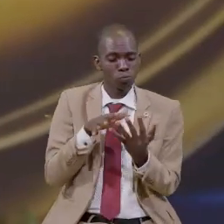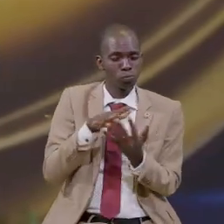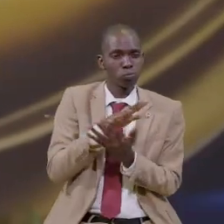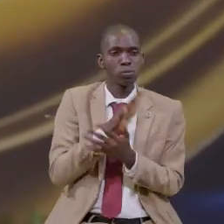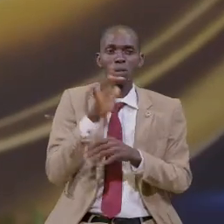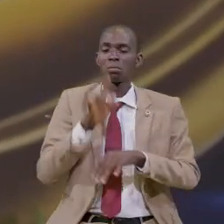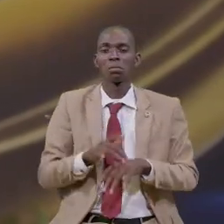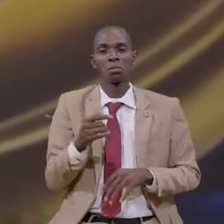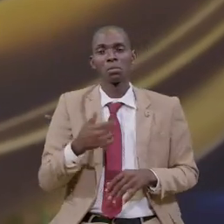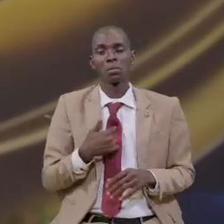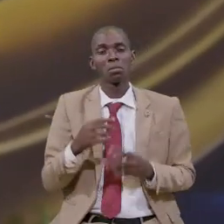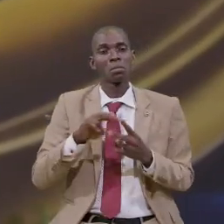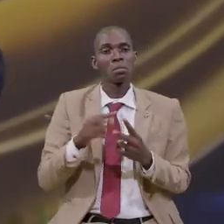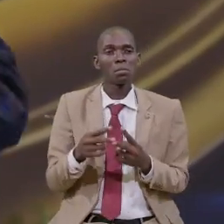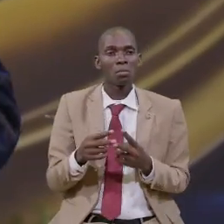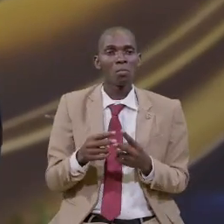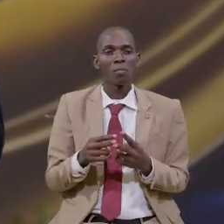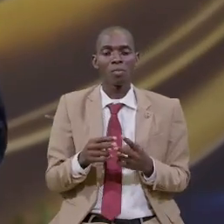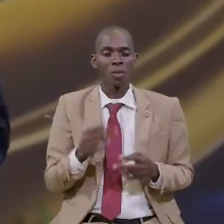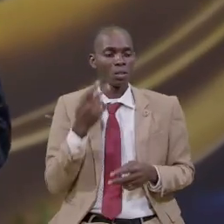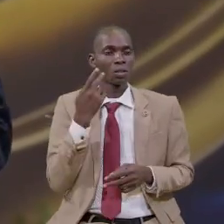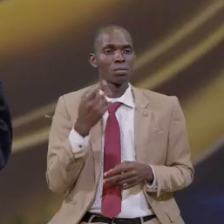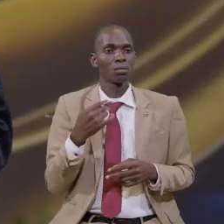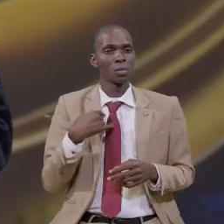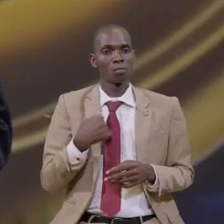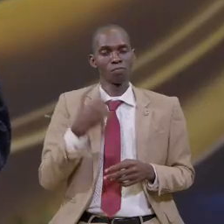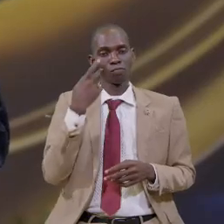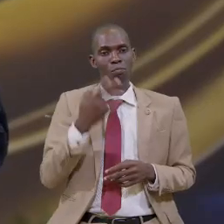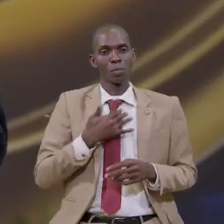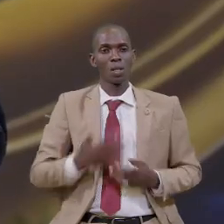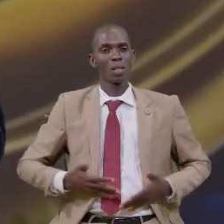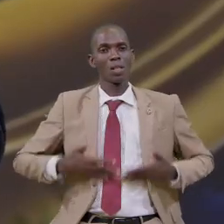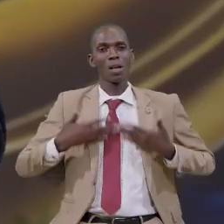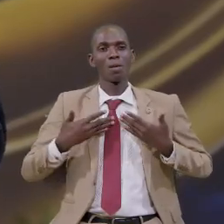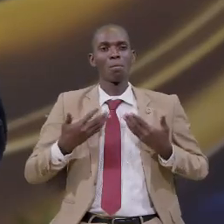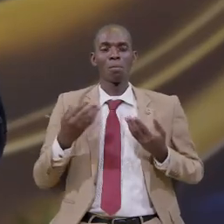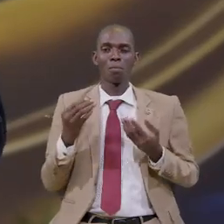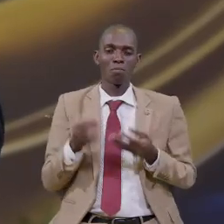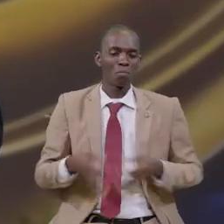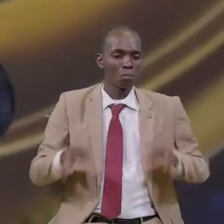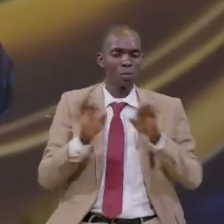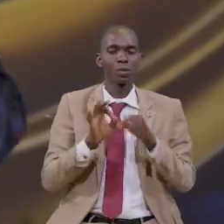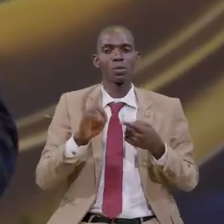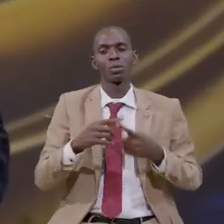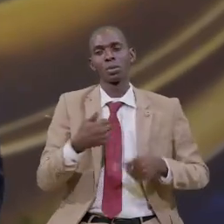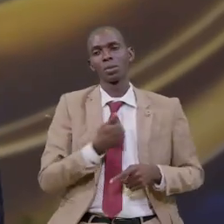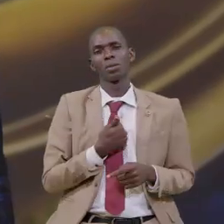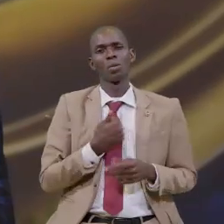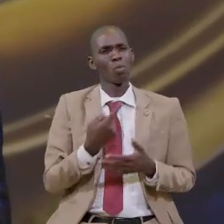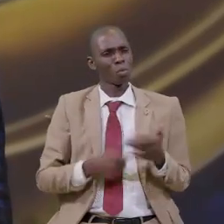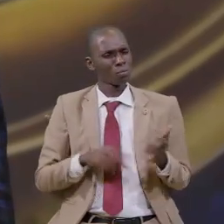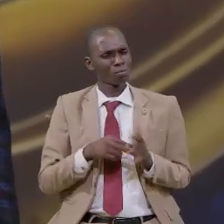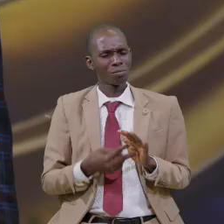Neither count I my life dear unto me. What does that mean? He said,